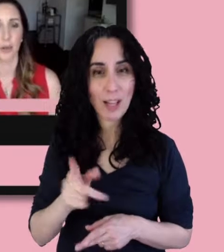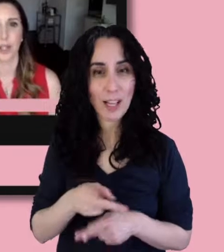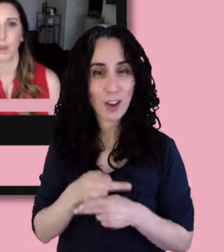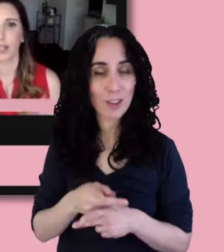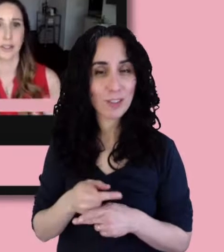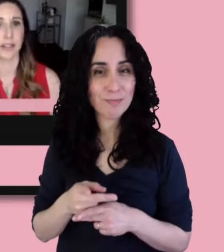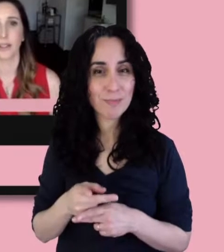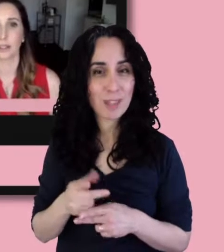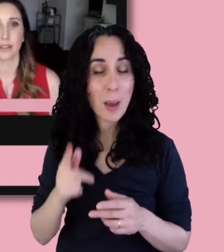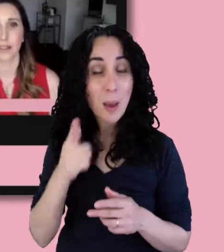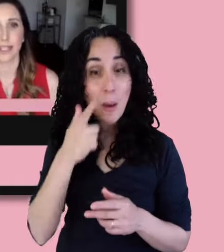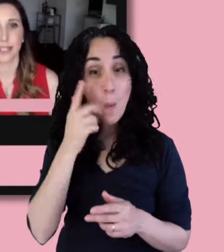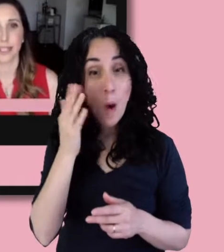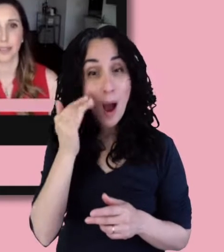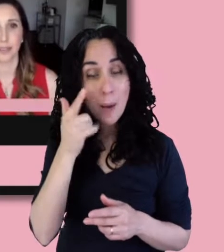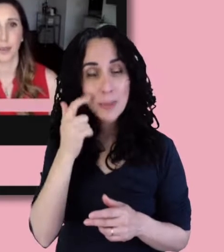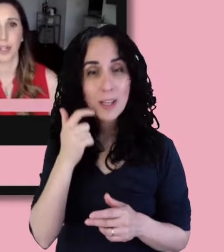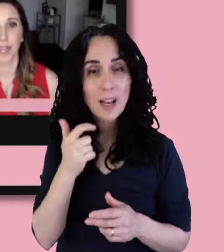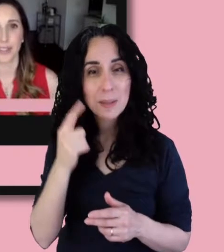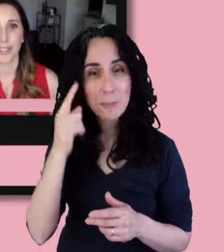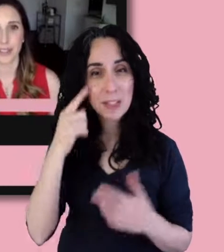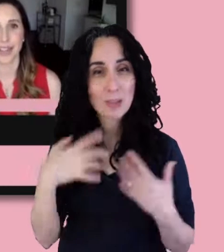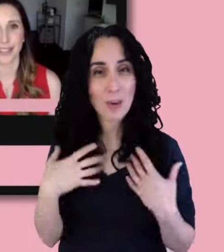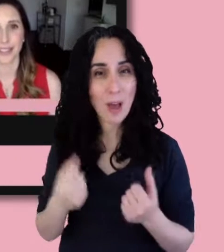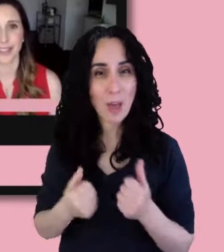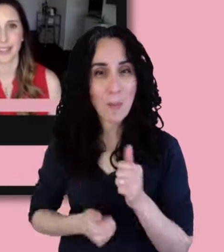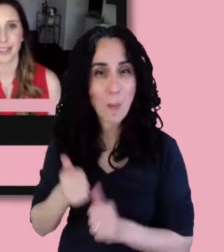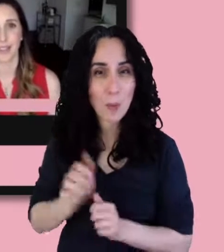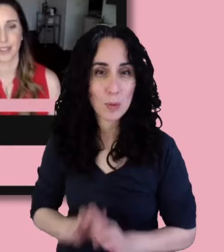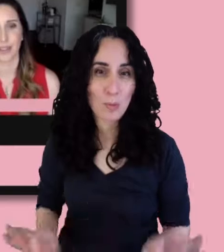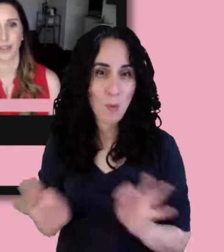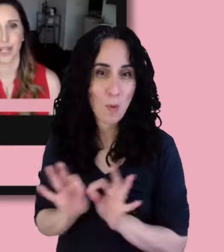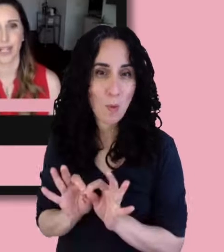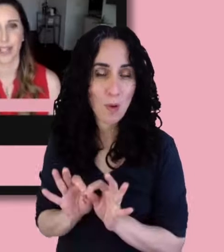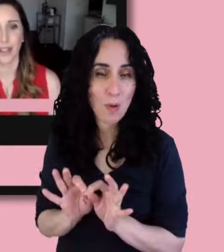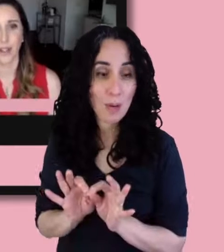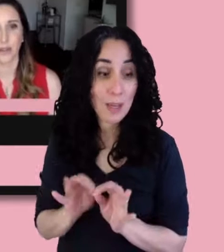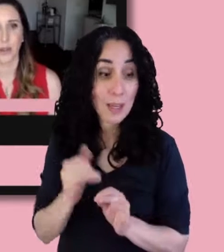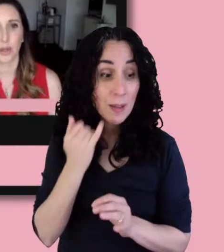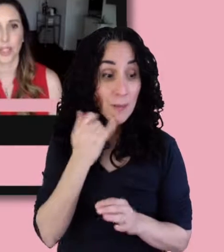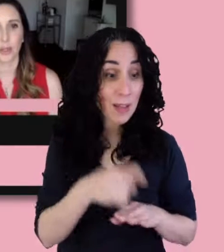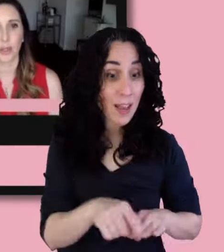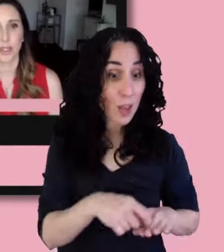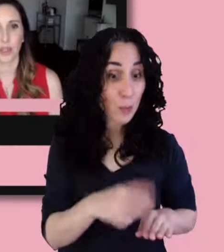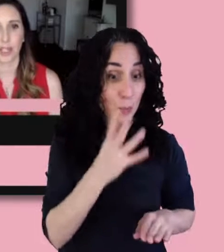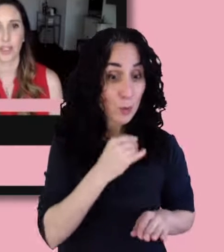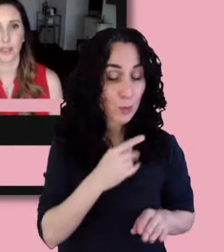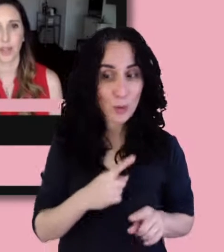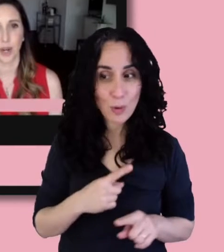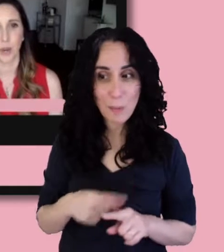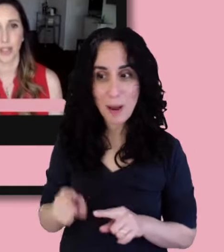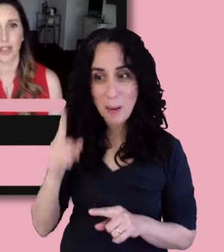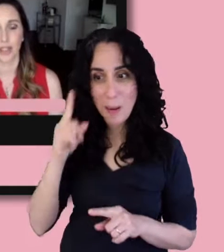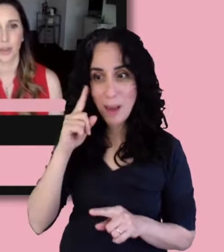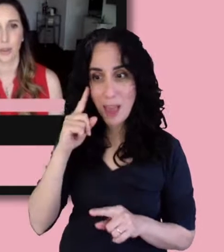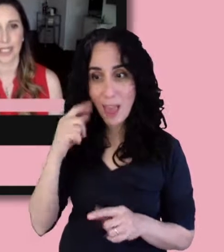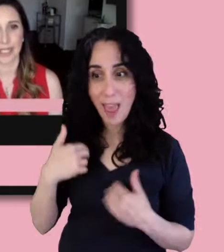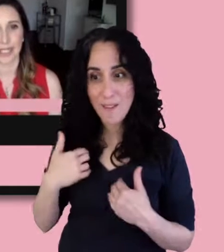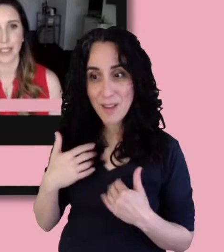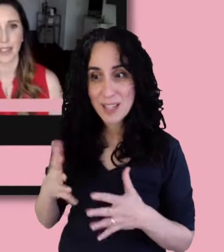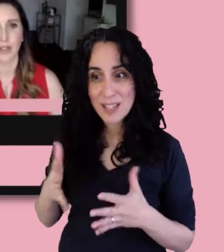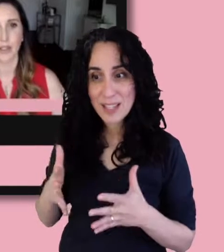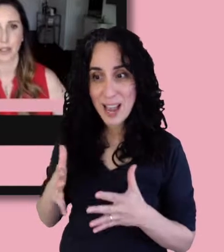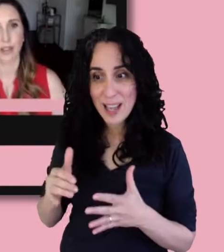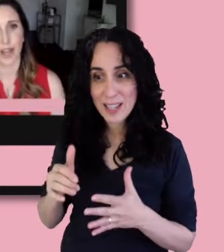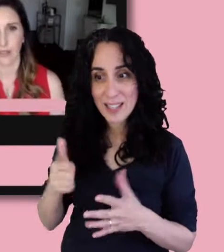I don't care what your nails look like if you are having anxiety attacks every single day. So it's really trying to figure out what it is that we